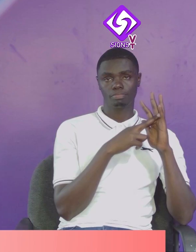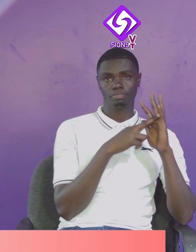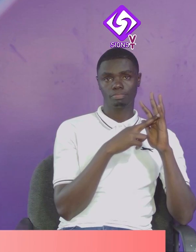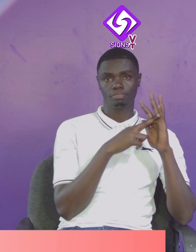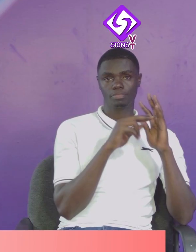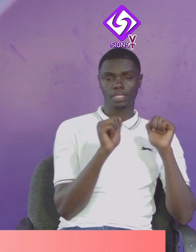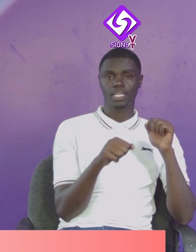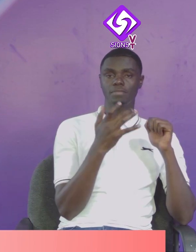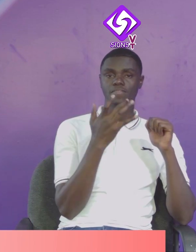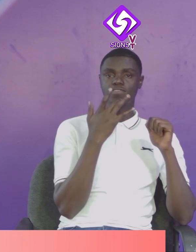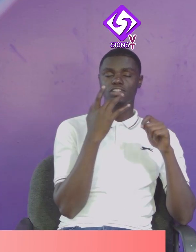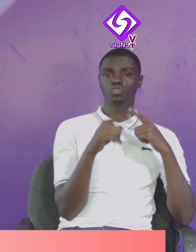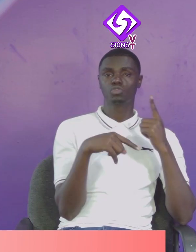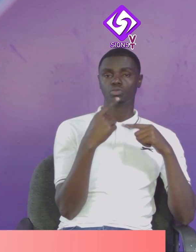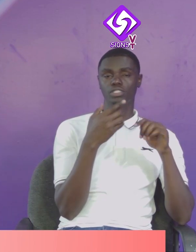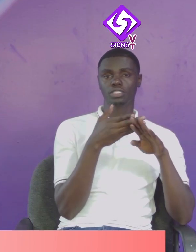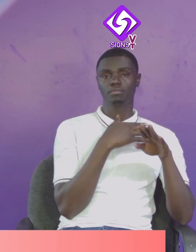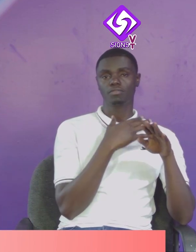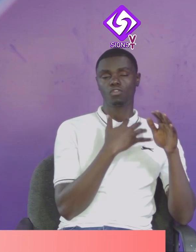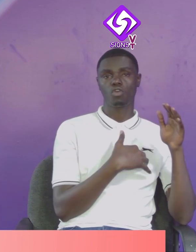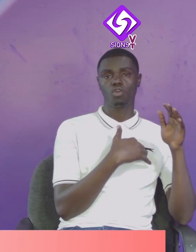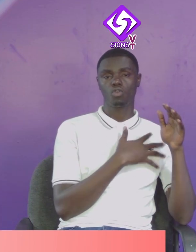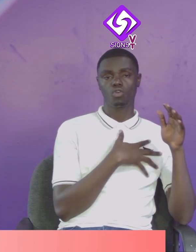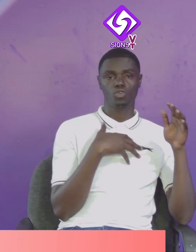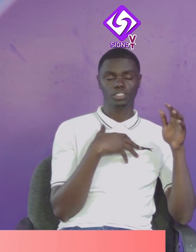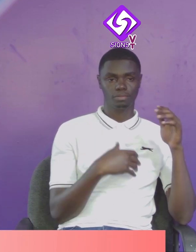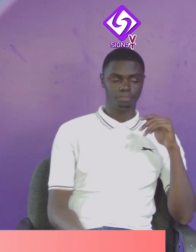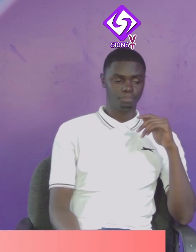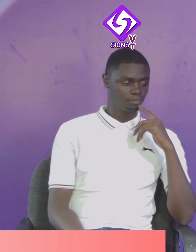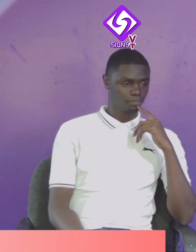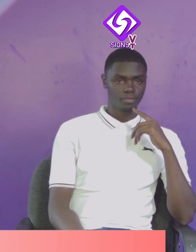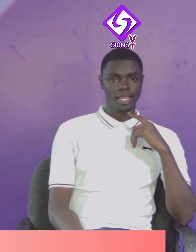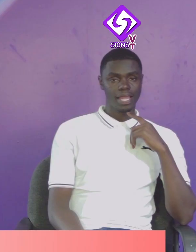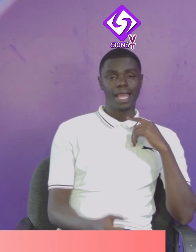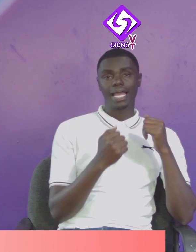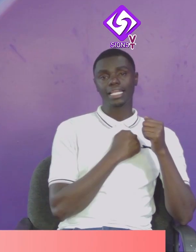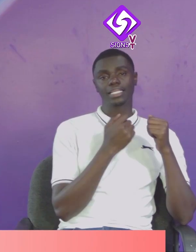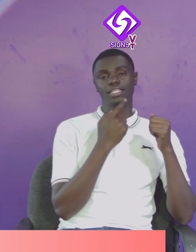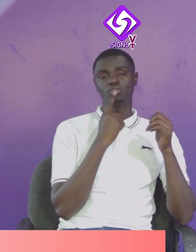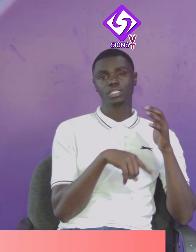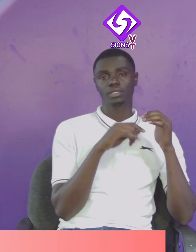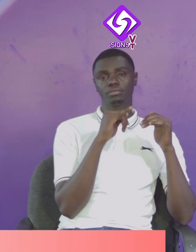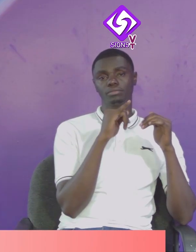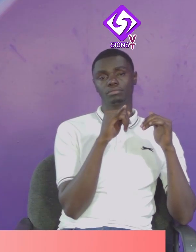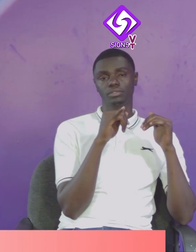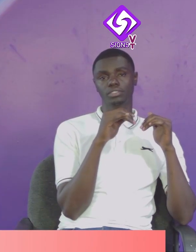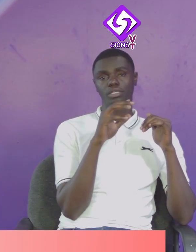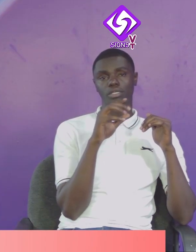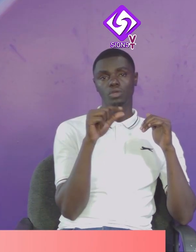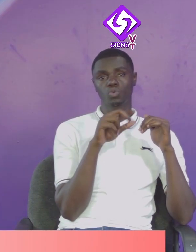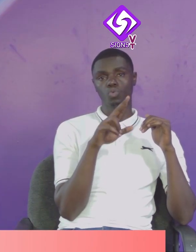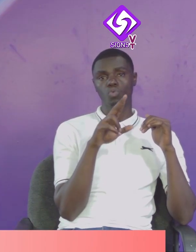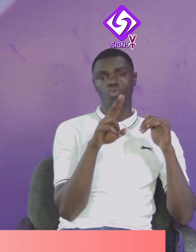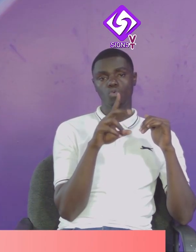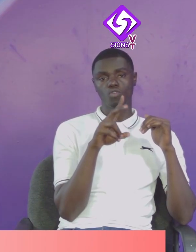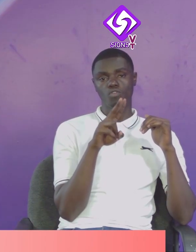to proceed just behind Croatia. Yeah. And I like the way you mentioned Josko Guardiola, because apparently he was one of the players on the score